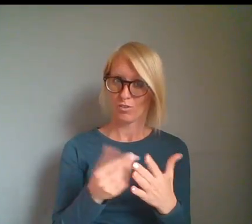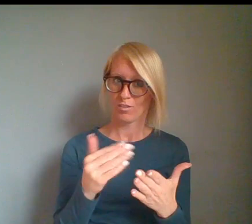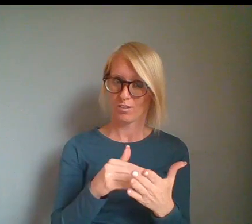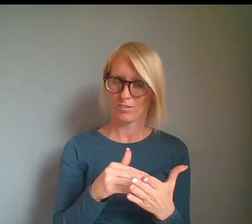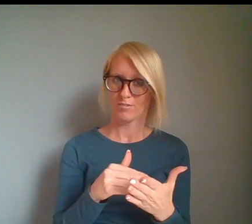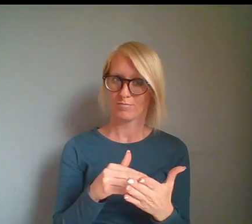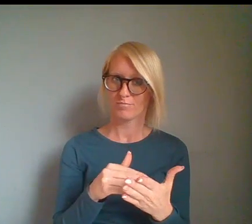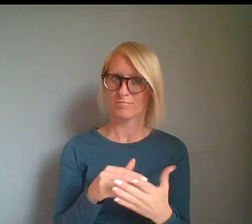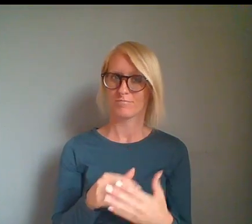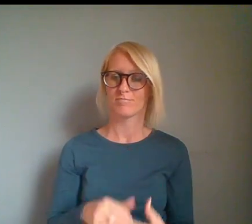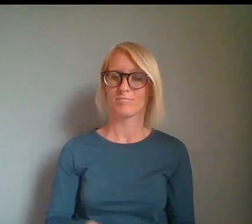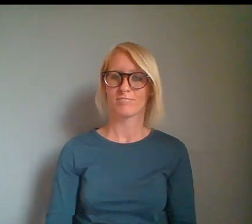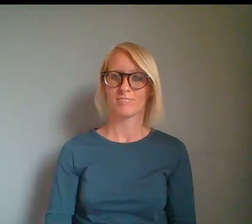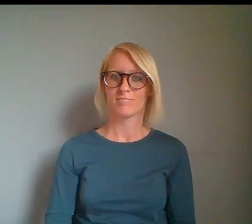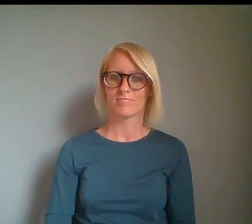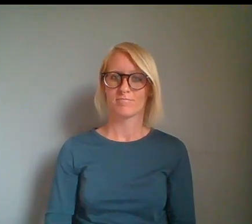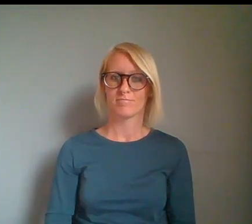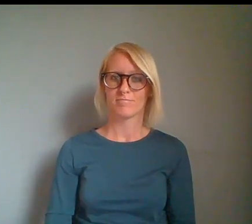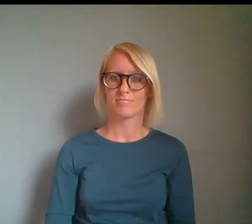out.